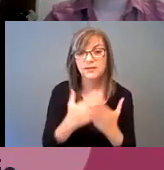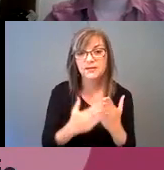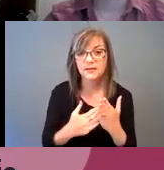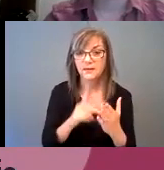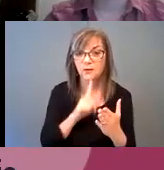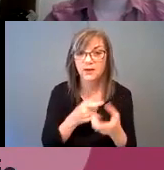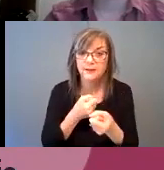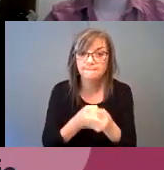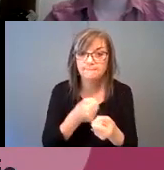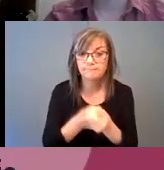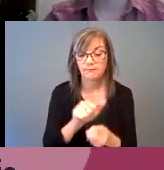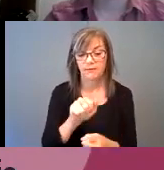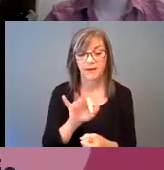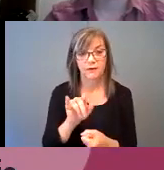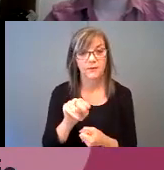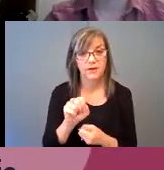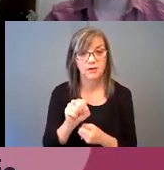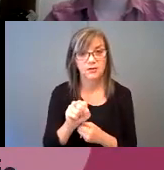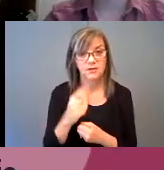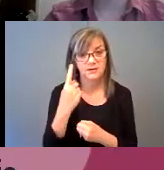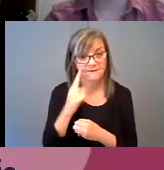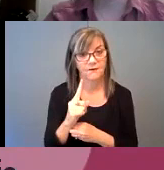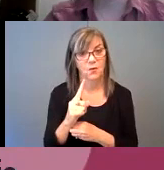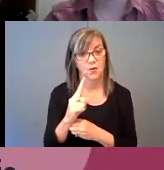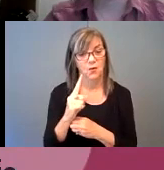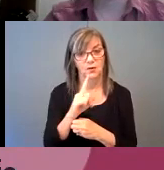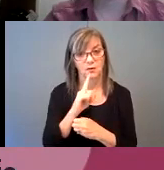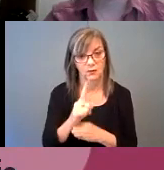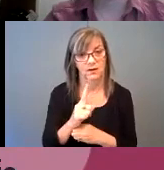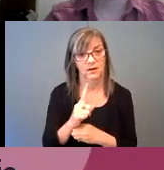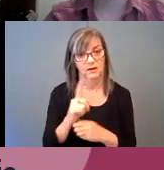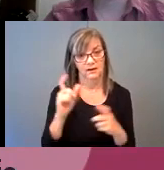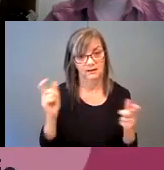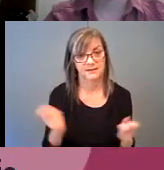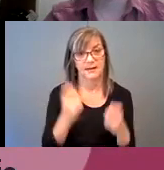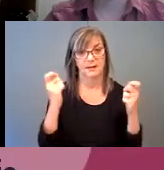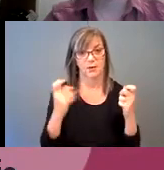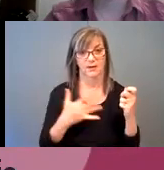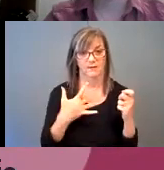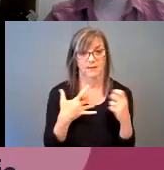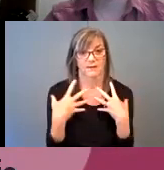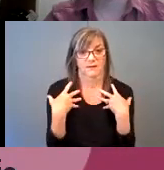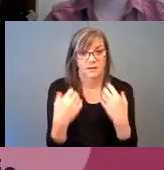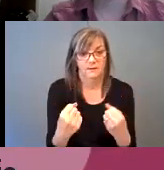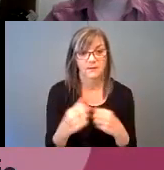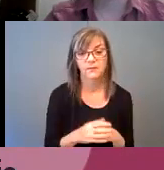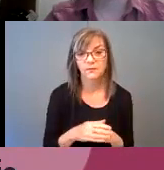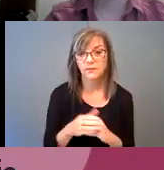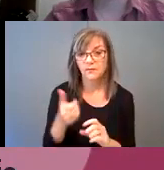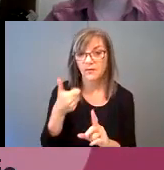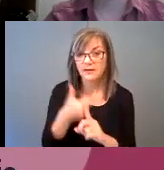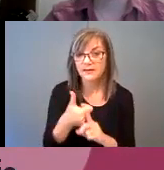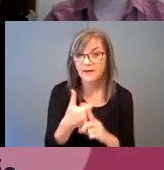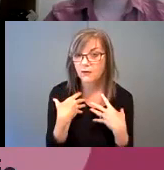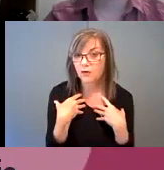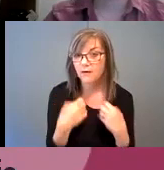celebrate healing. And so some that really stand out to me, I think, is our self-confidence and self-esteem strengthen as we